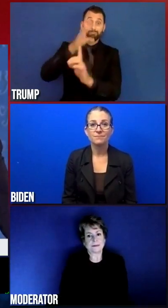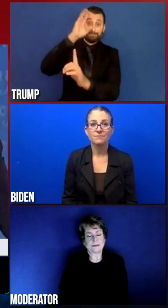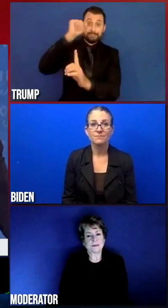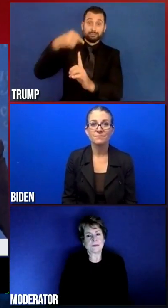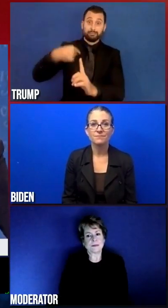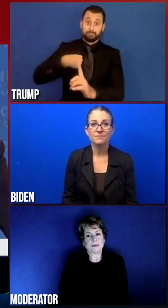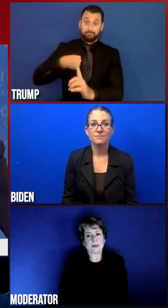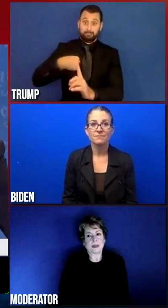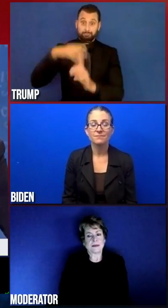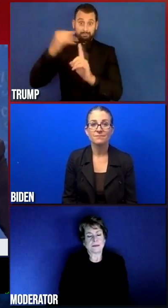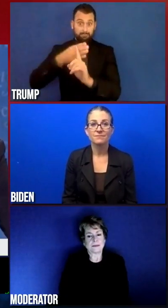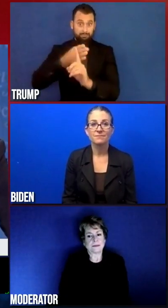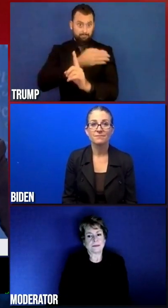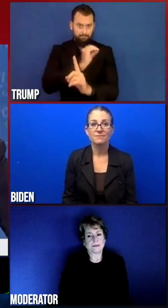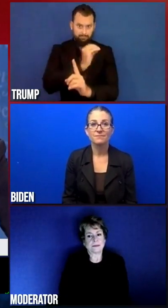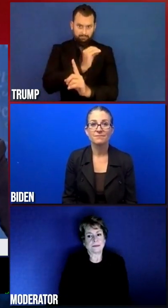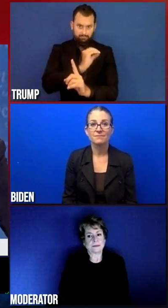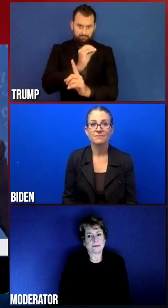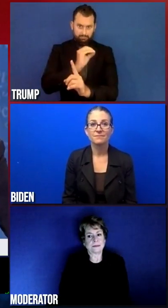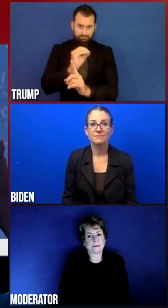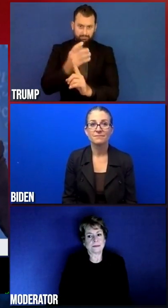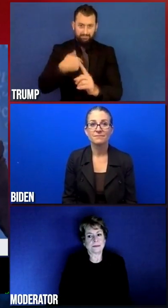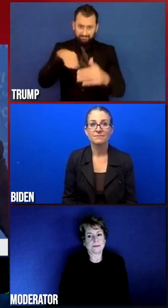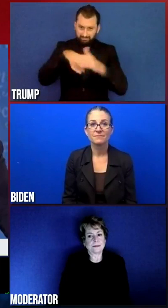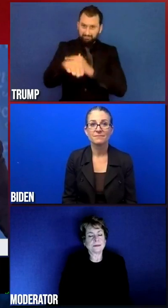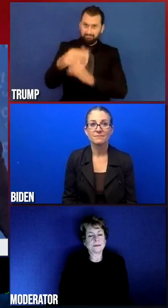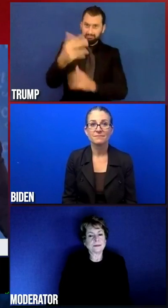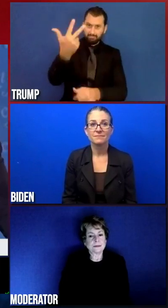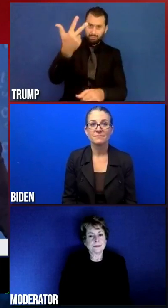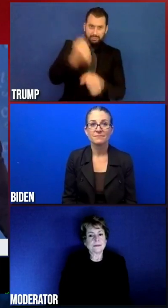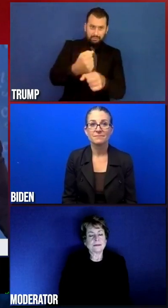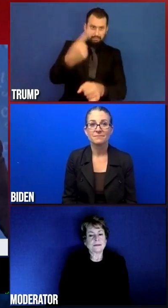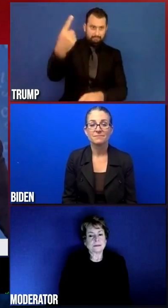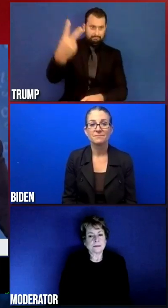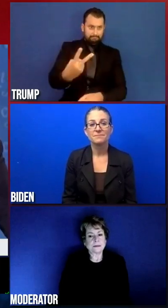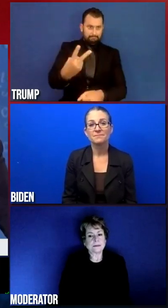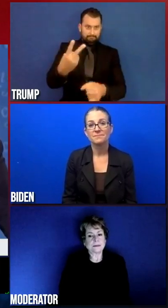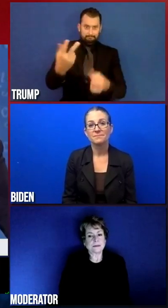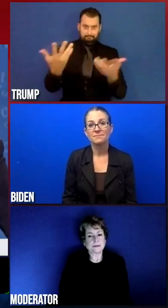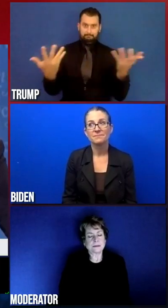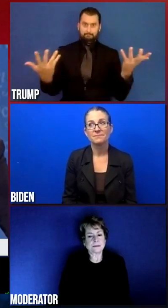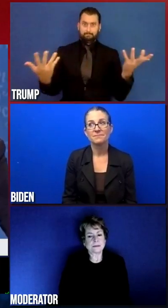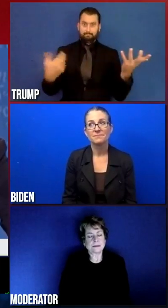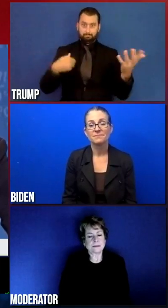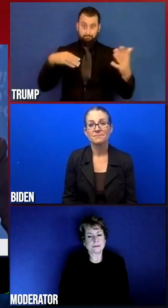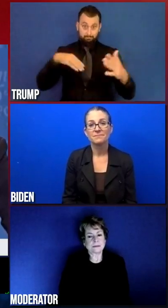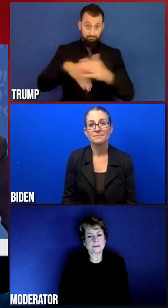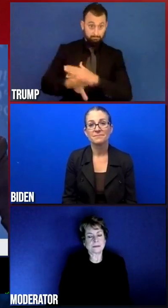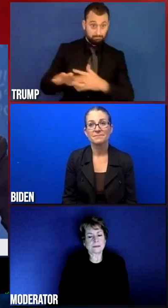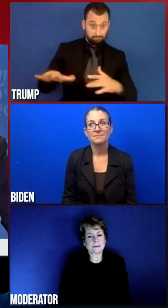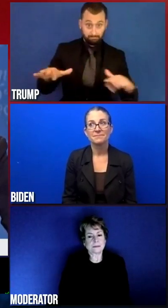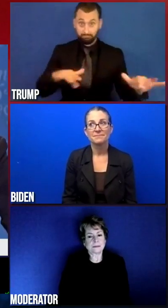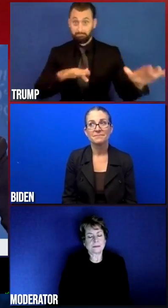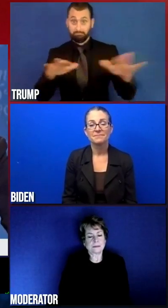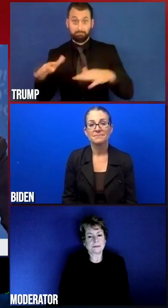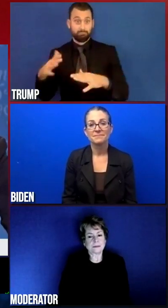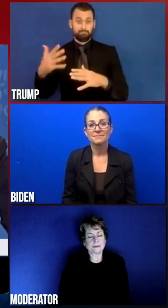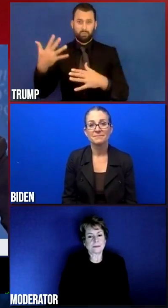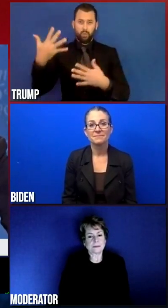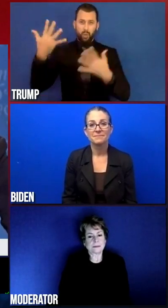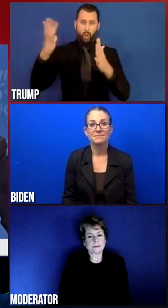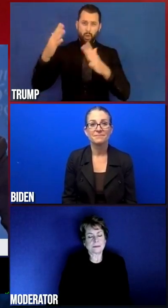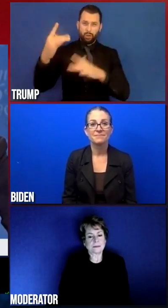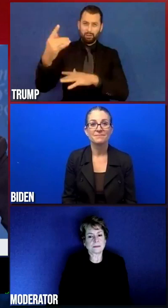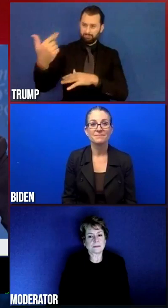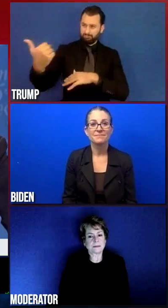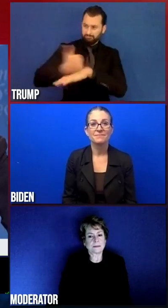of 3.5 years. And that's despite the impeachment hoax. And you saw what happened today with Hillary Clinton, where it was a whole big con